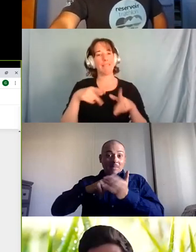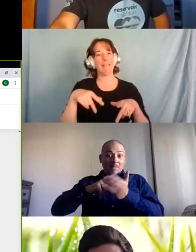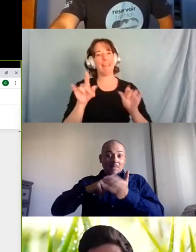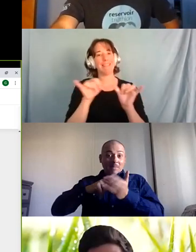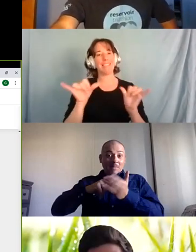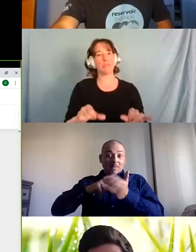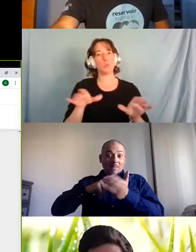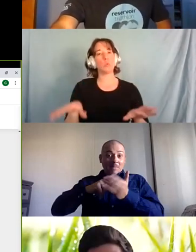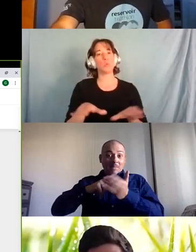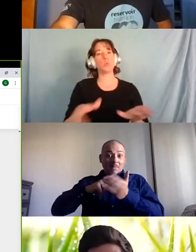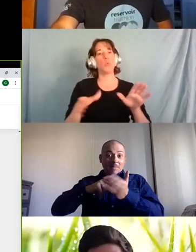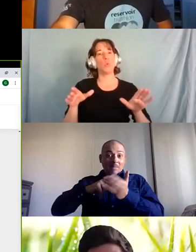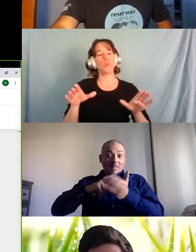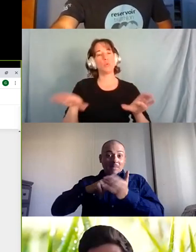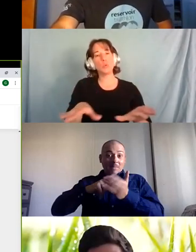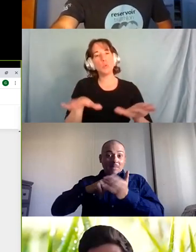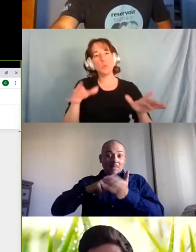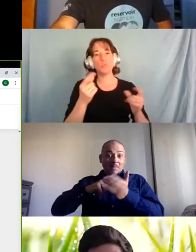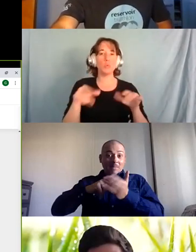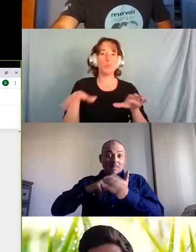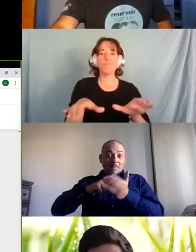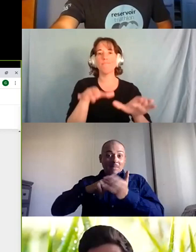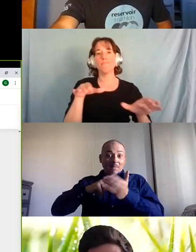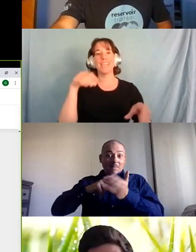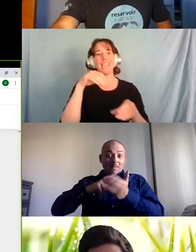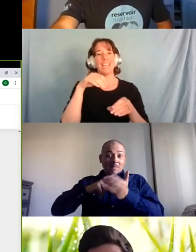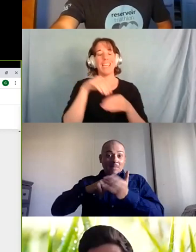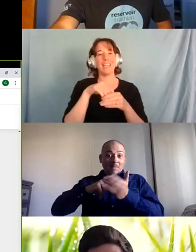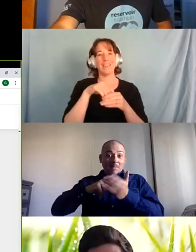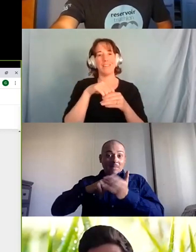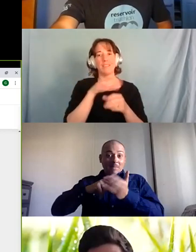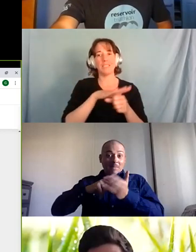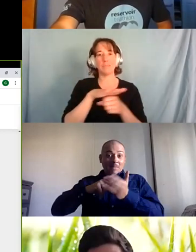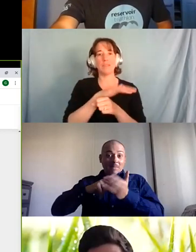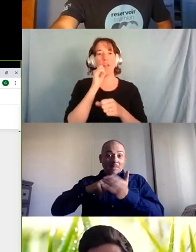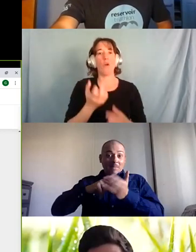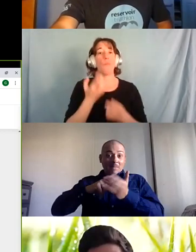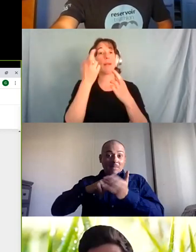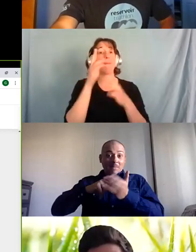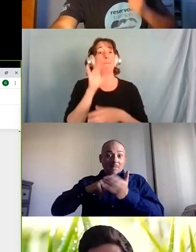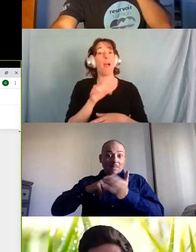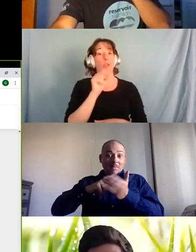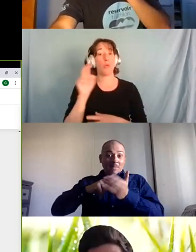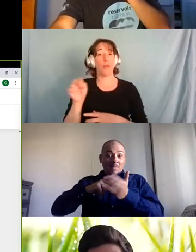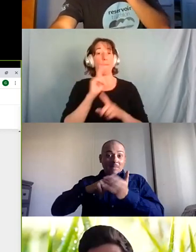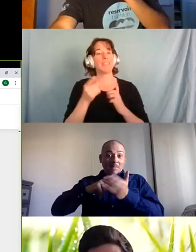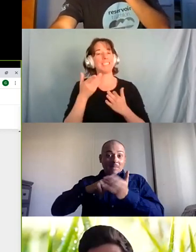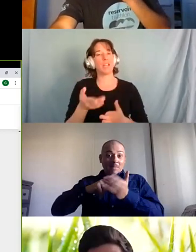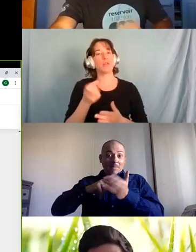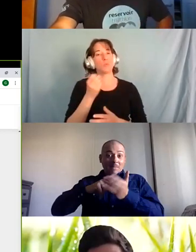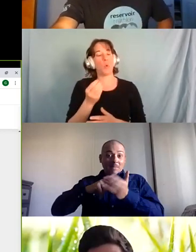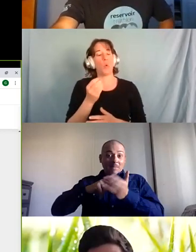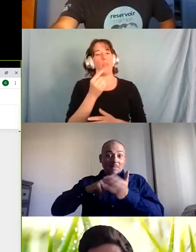in spaces that are not necessarily recommended by the neural network, but it is there so that the agent can explore the environment.